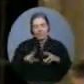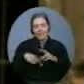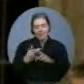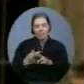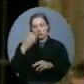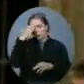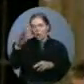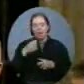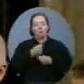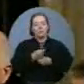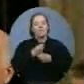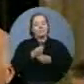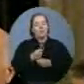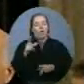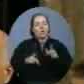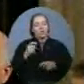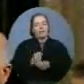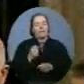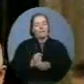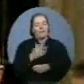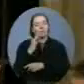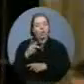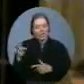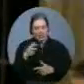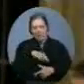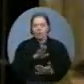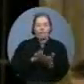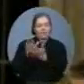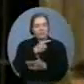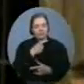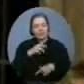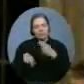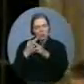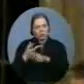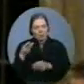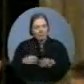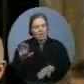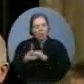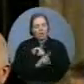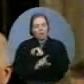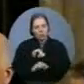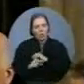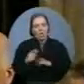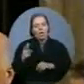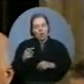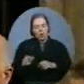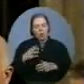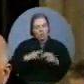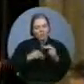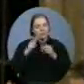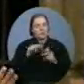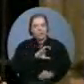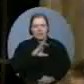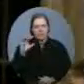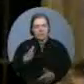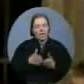The fact is they've lost their jobs. They've worked trying to build this country for years. He's refused to fix EI. He's not doing anything to protect their pensions. But